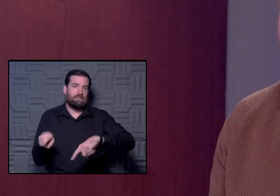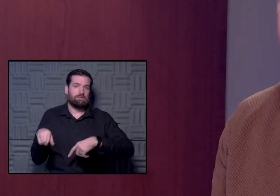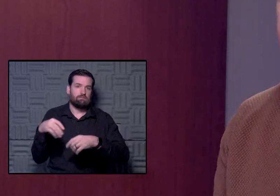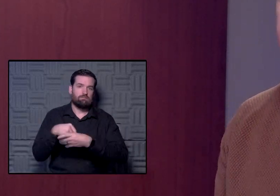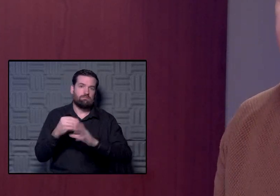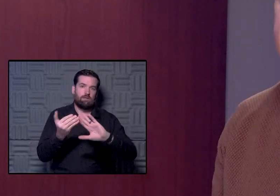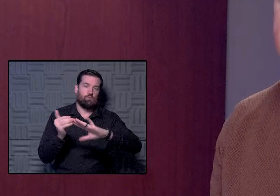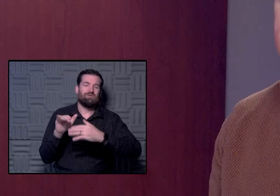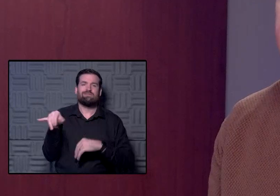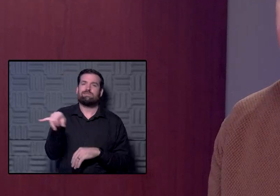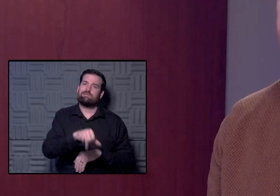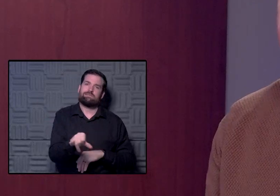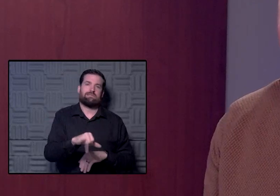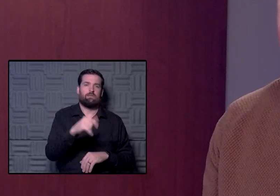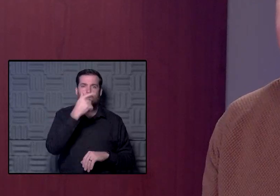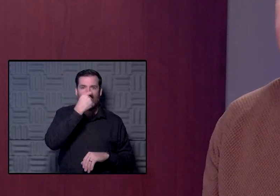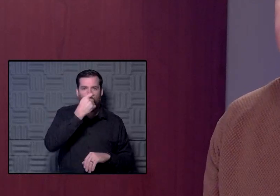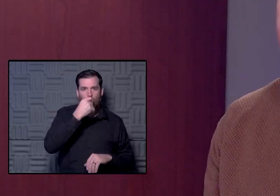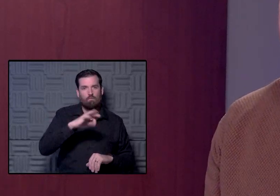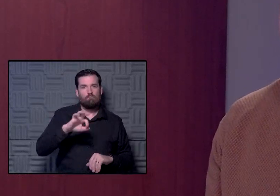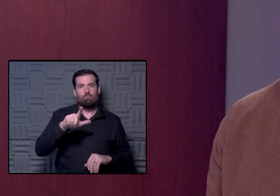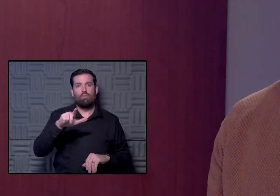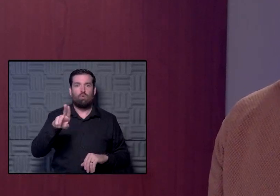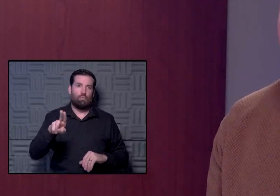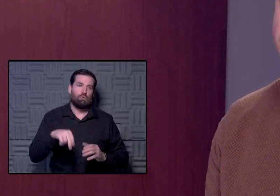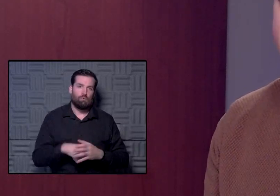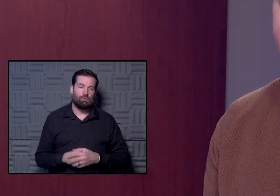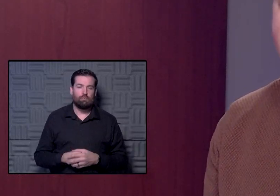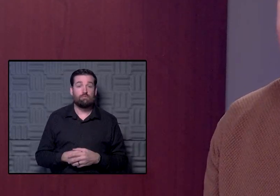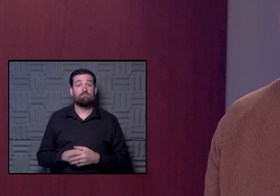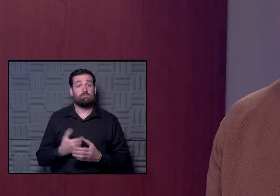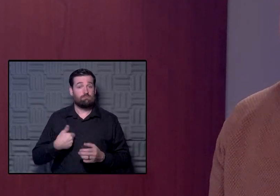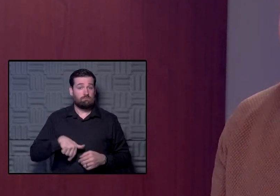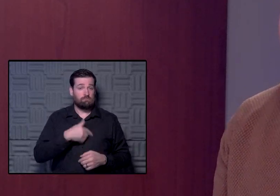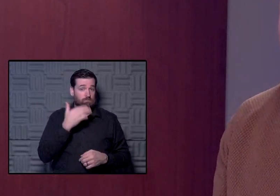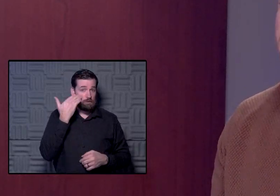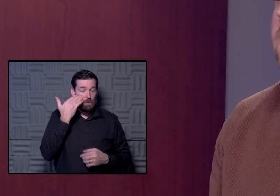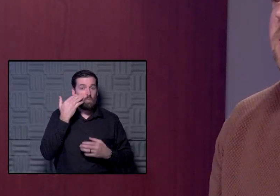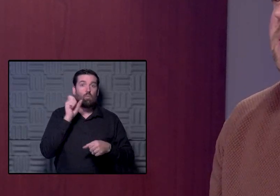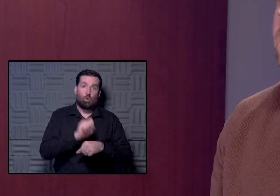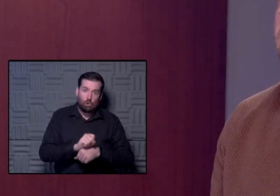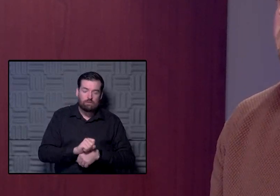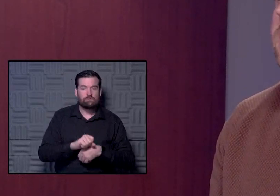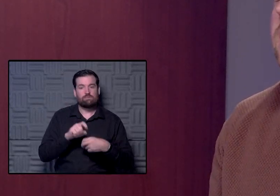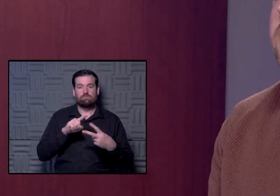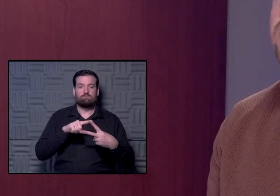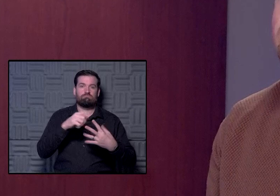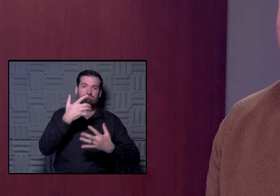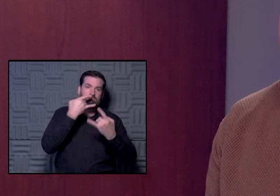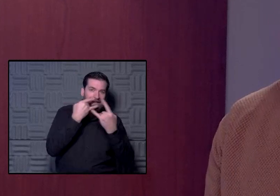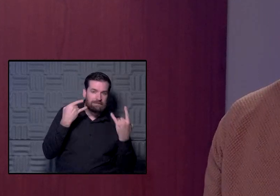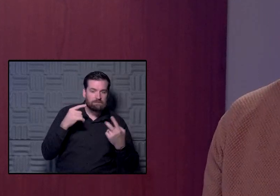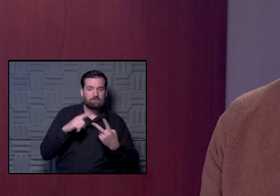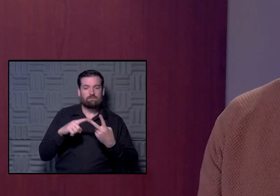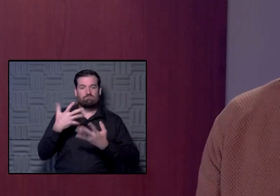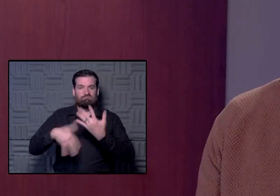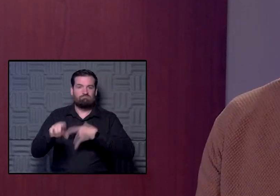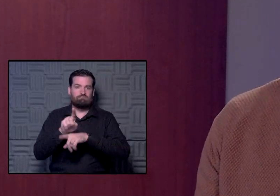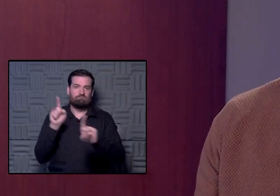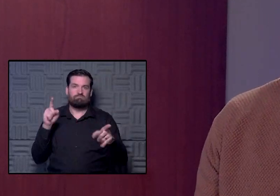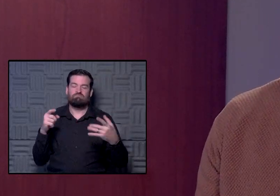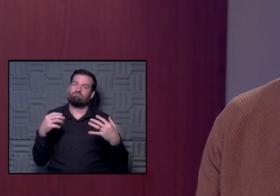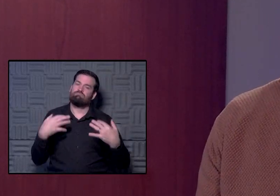that's the same with cold and flu season as well. So the things that we know work, masking, distancing, is going to be critical, especially